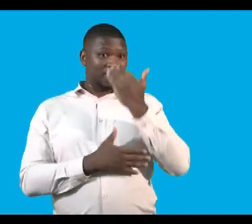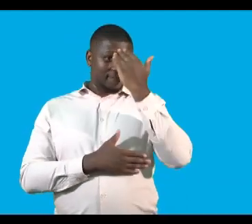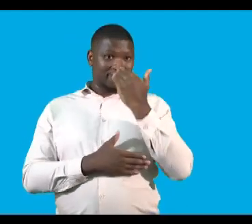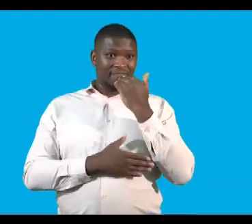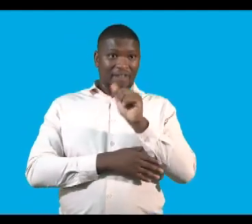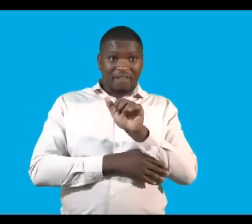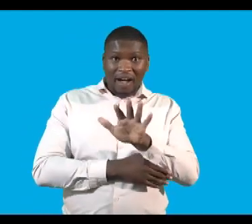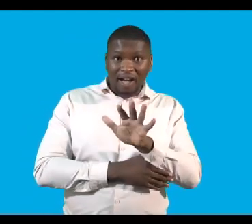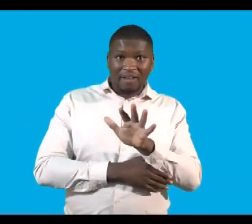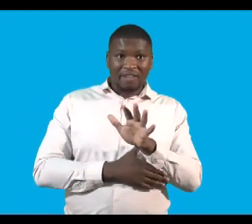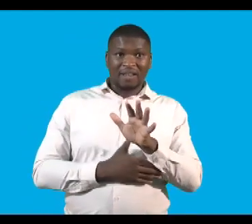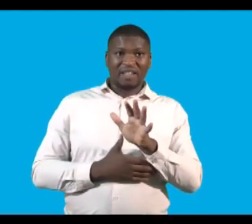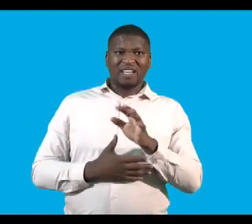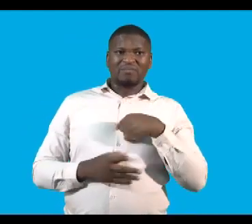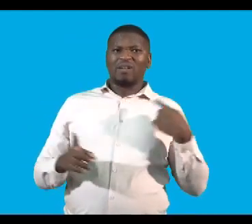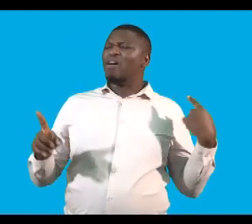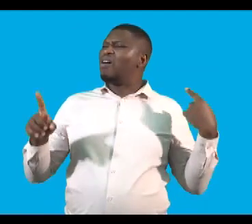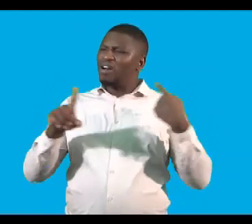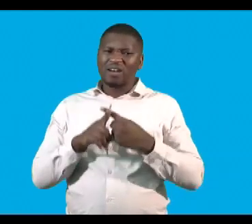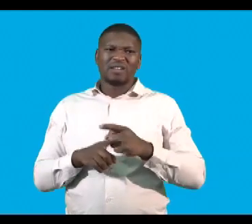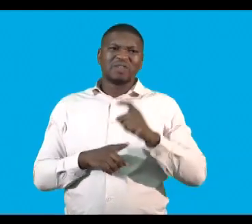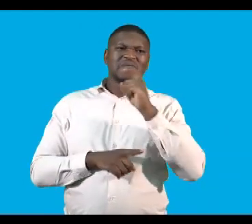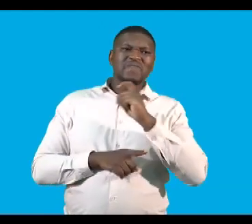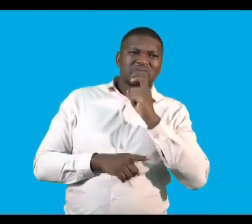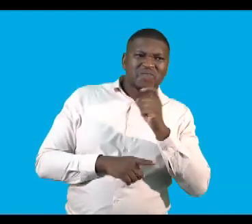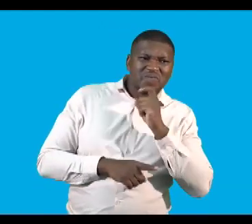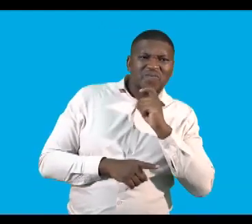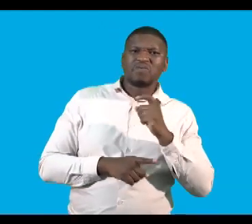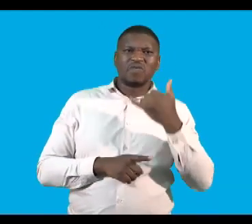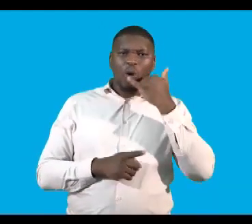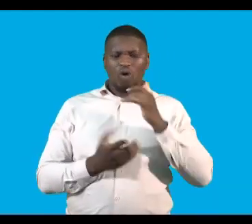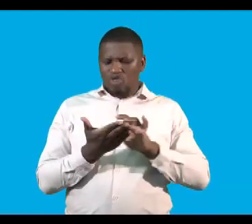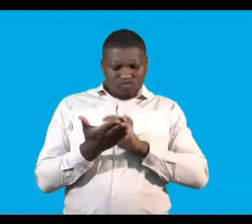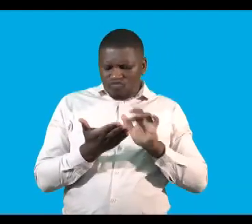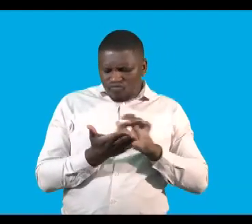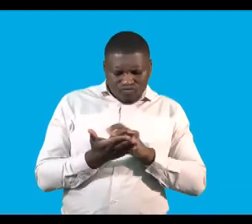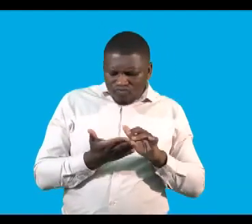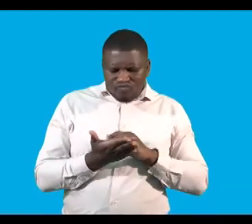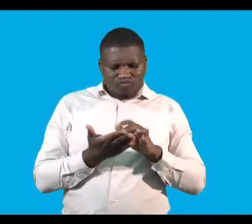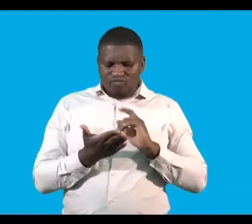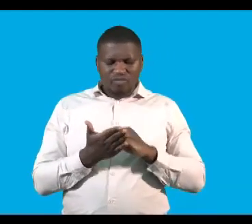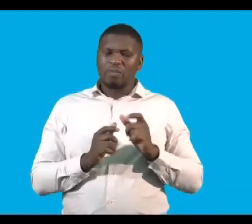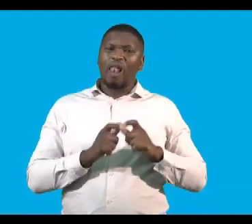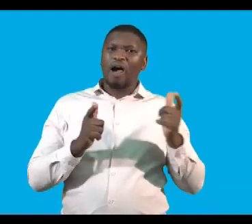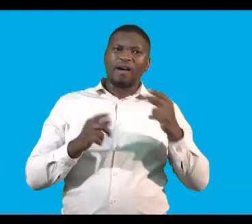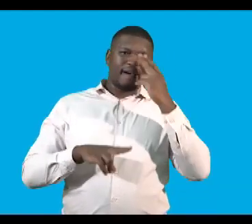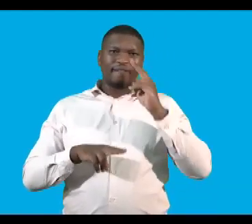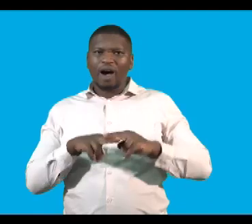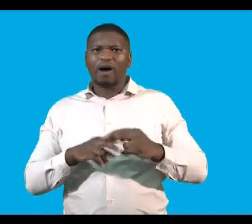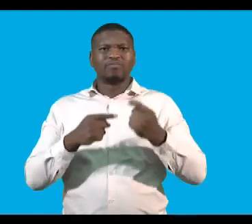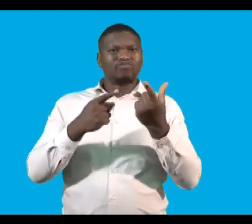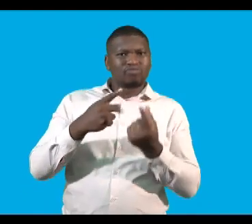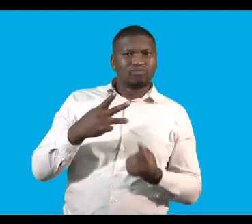frame 5, I'm too used to apps supplying passive brain stimulation created by large entertainment